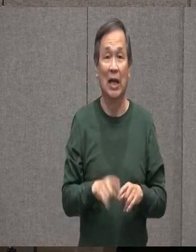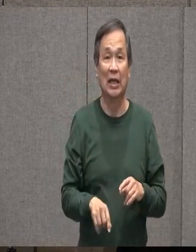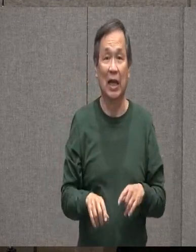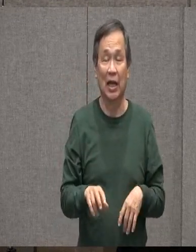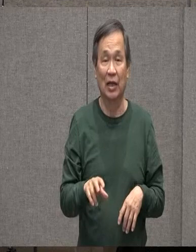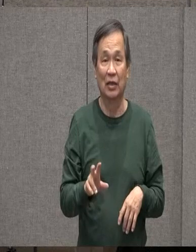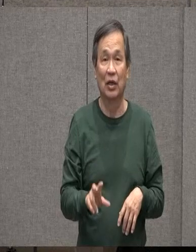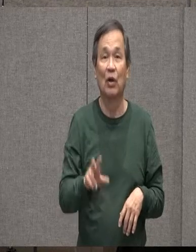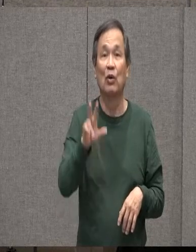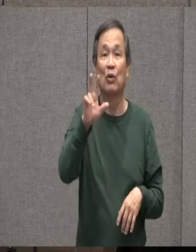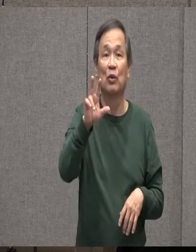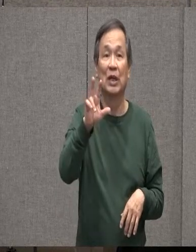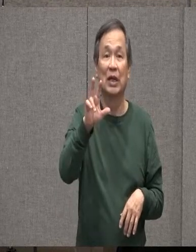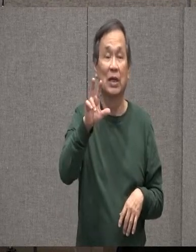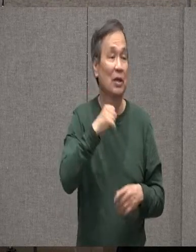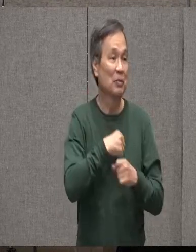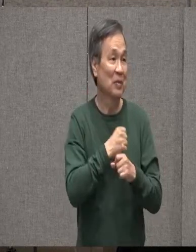here that's a free space.